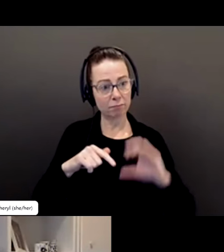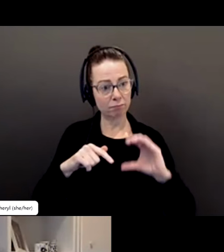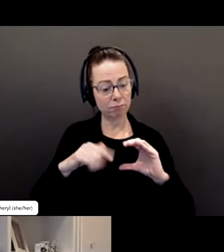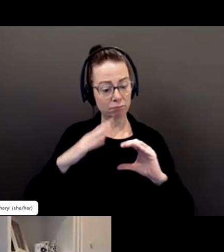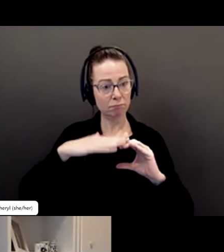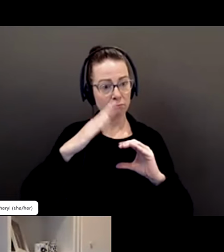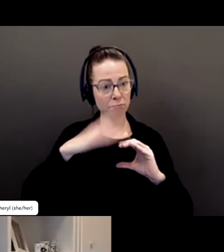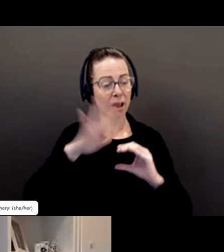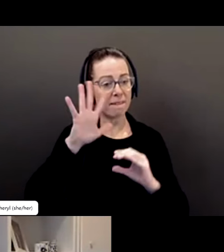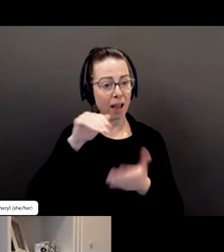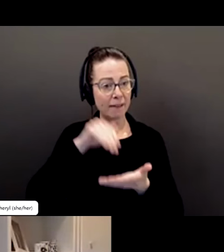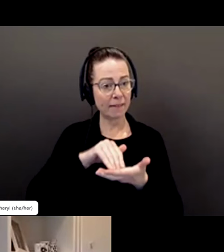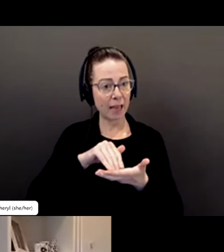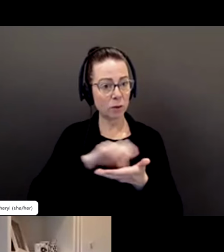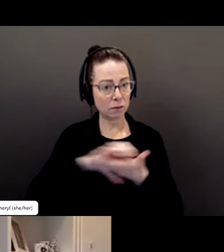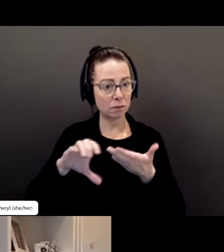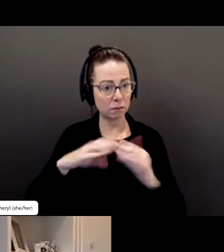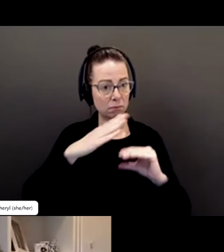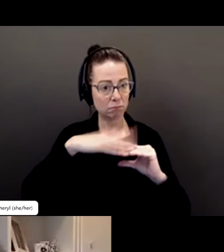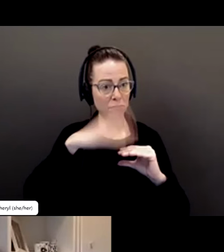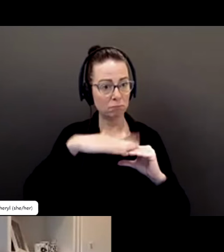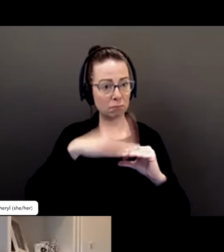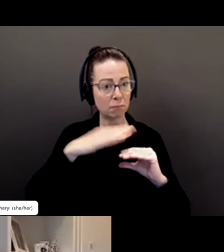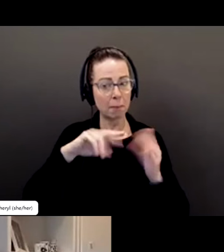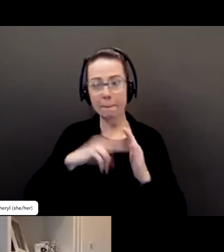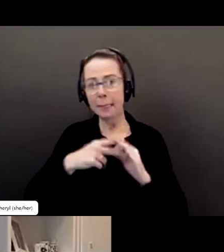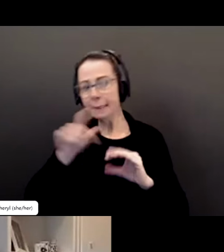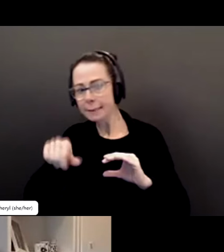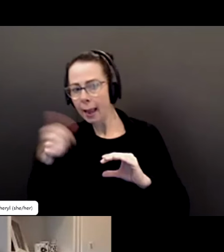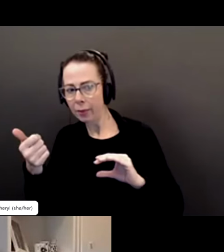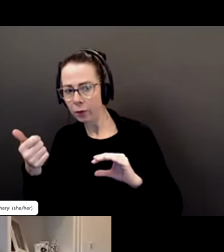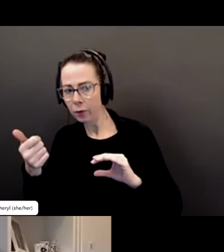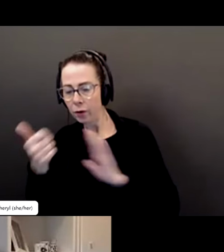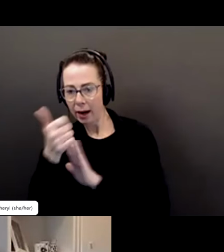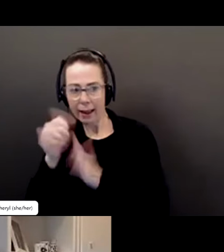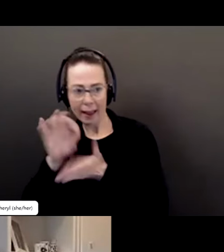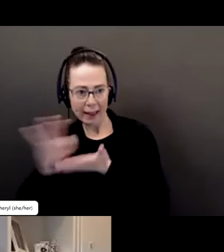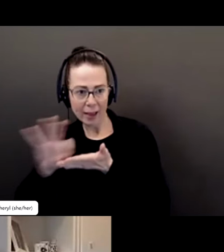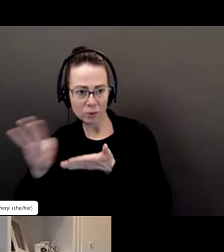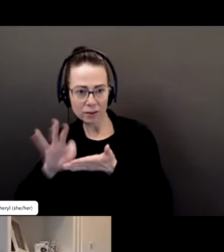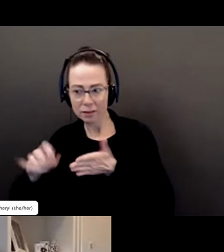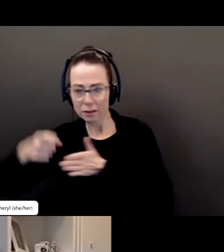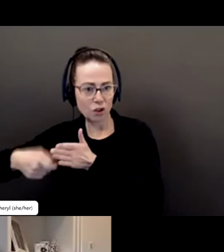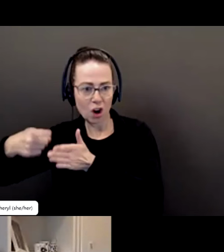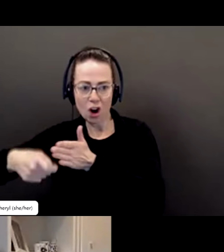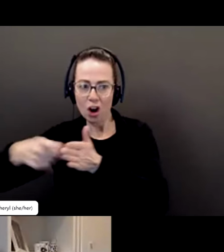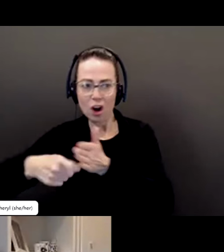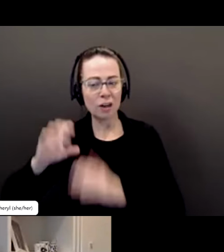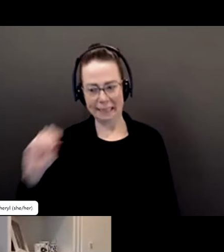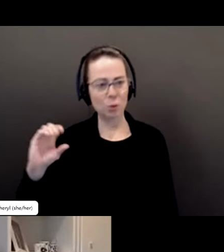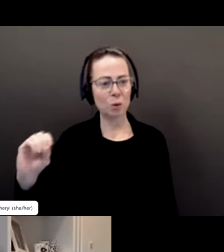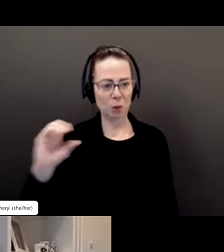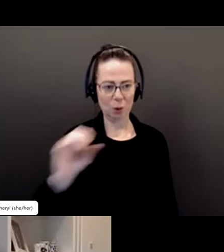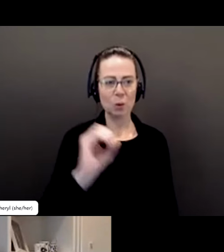fees are waived on my other accounts. So it's just a savings one. I only keep that 5,000 in, but because I have